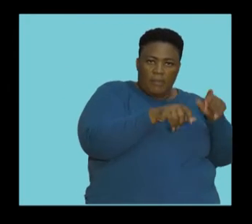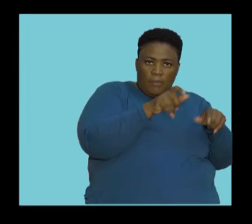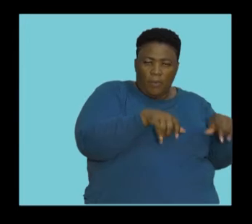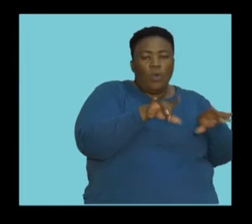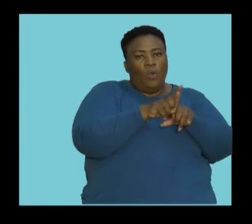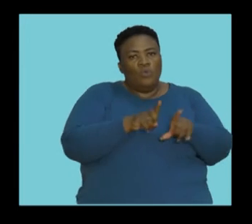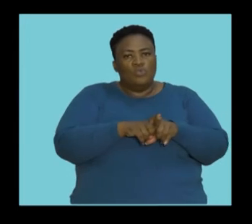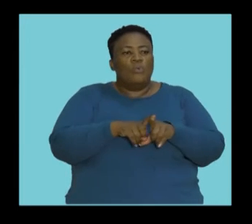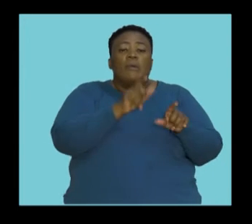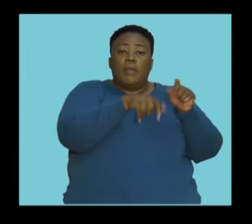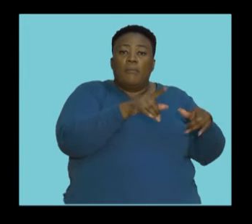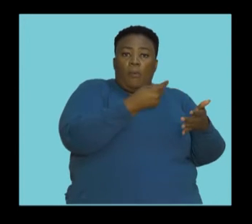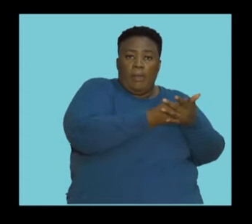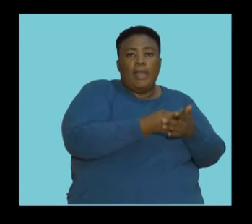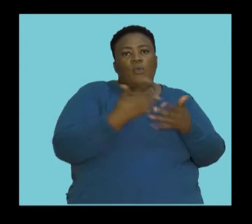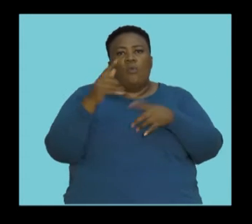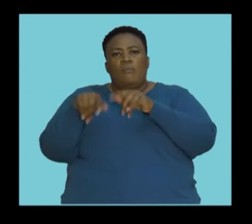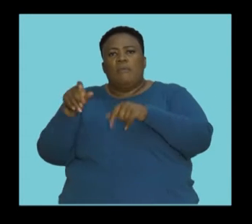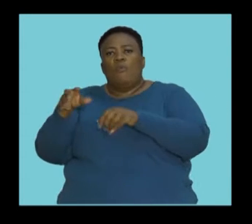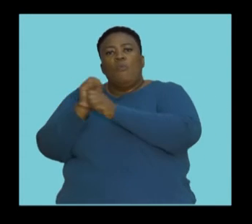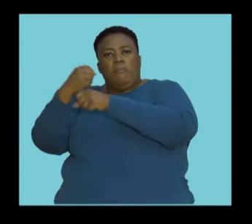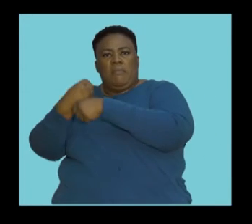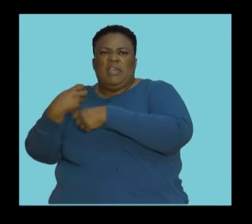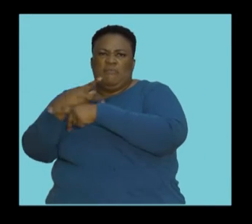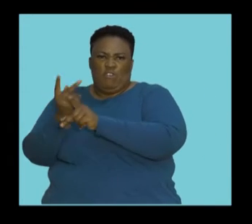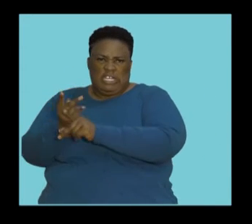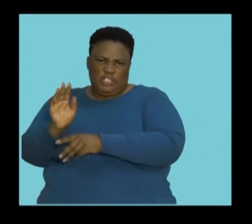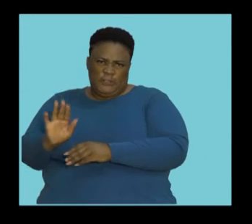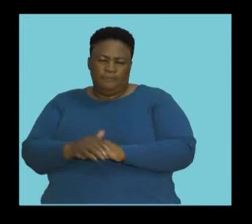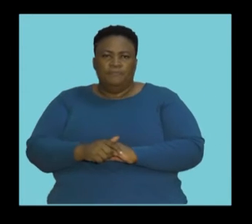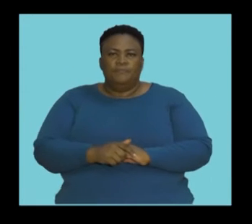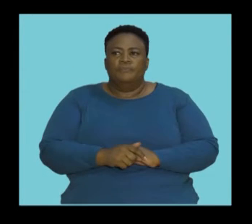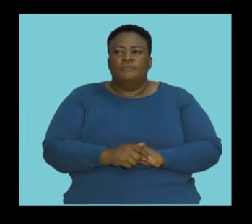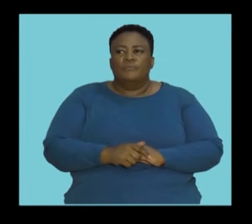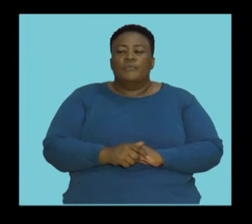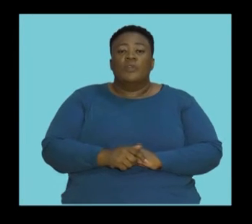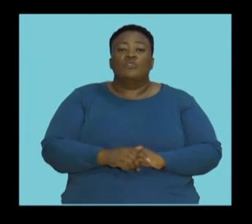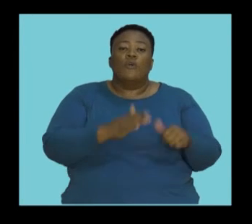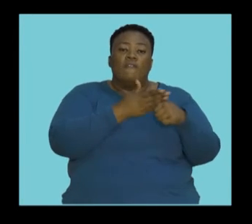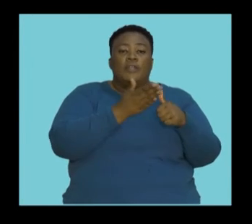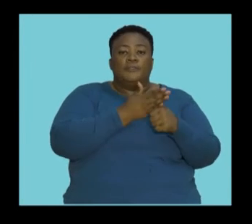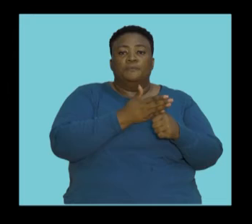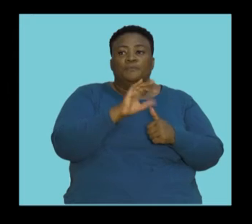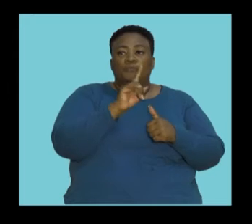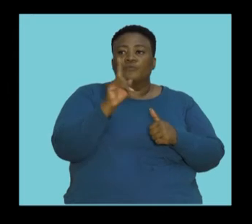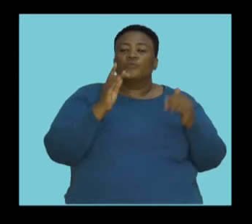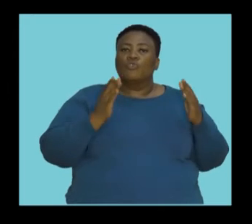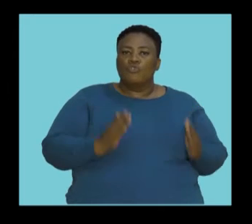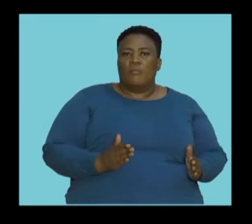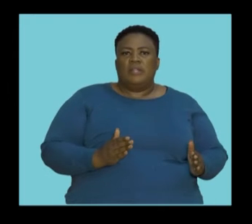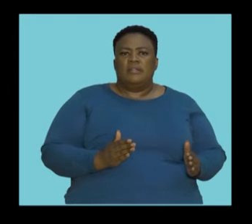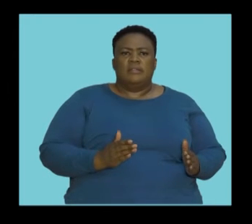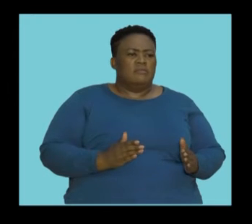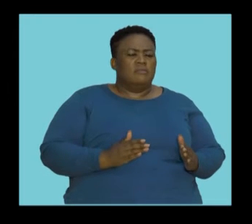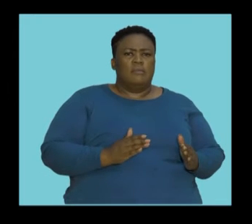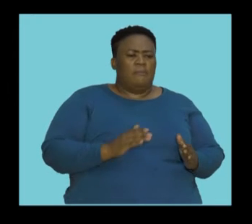as from a production perspective. Cool. So as I said, the first factor that we need to unpack is the